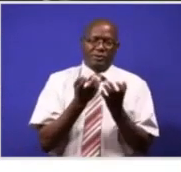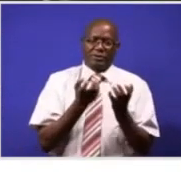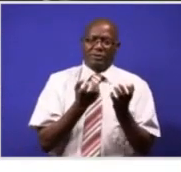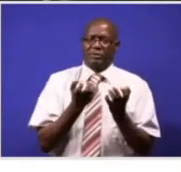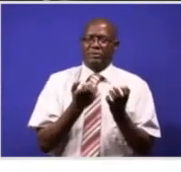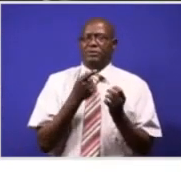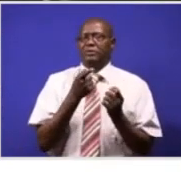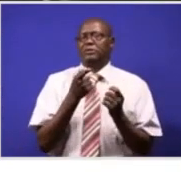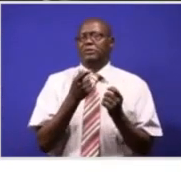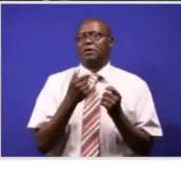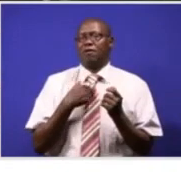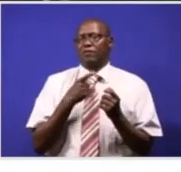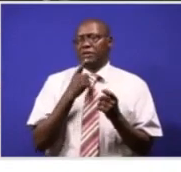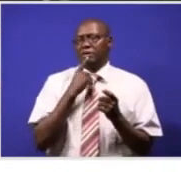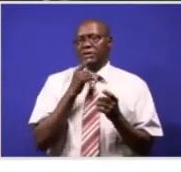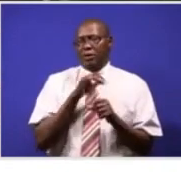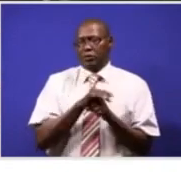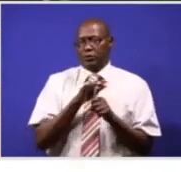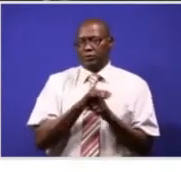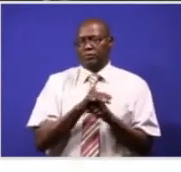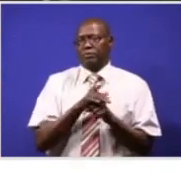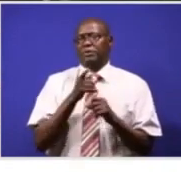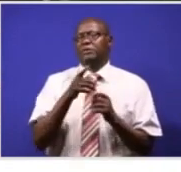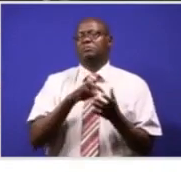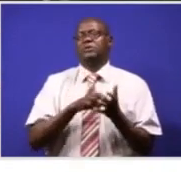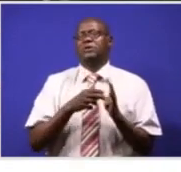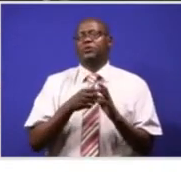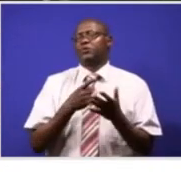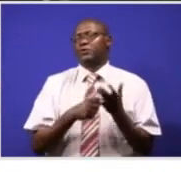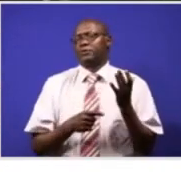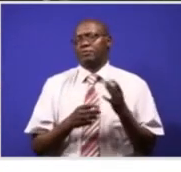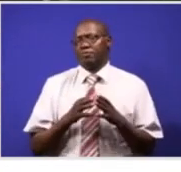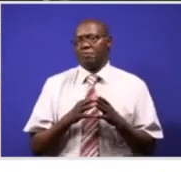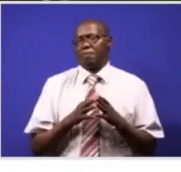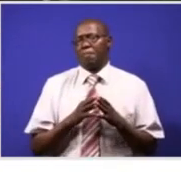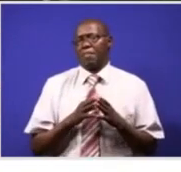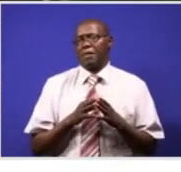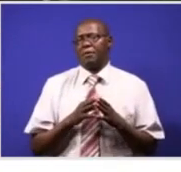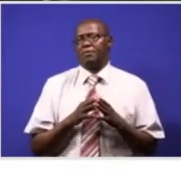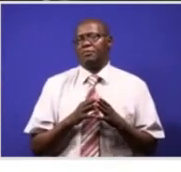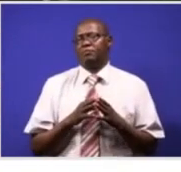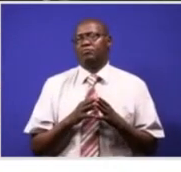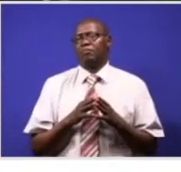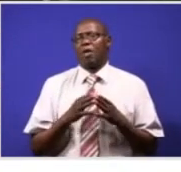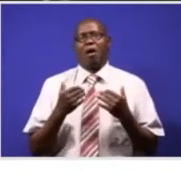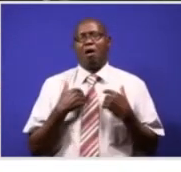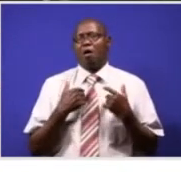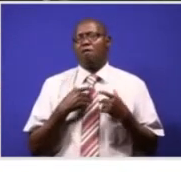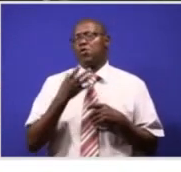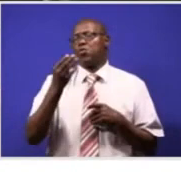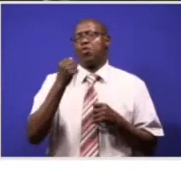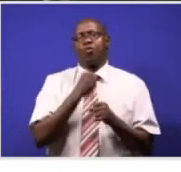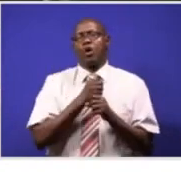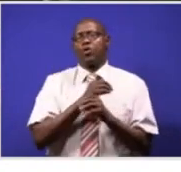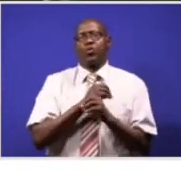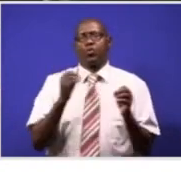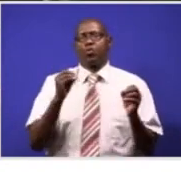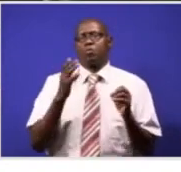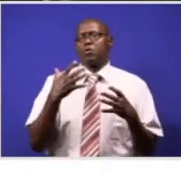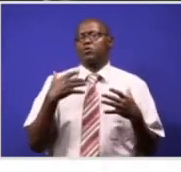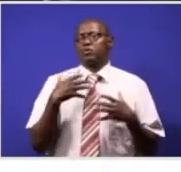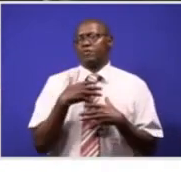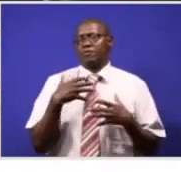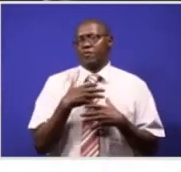and that has been said a lot. What does it mean to probably not have gone to work because of the